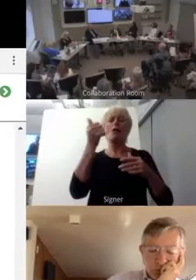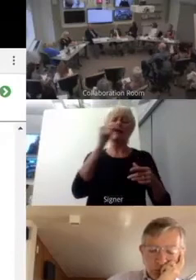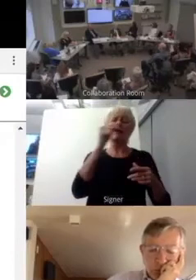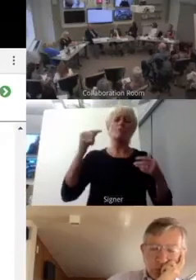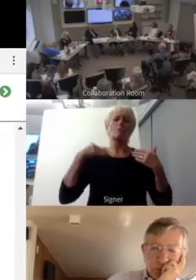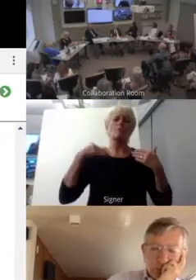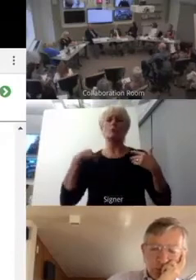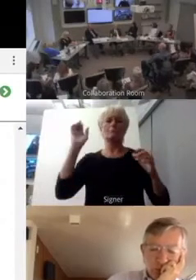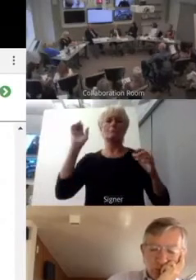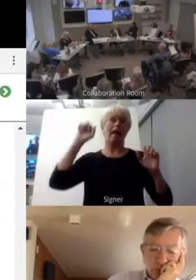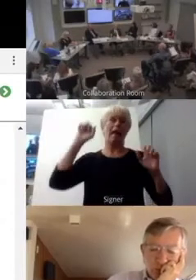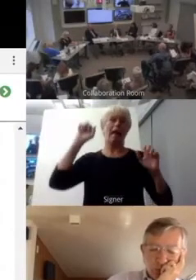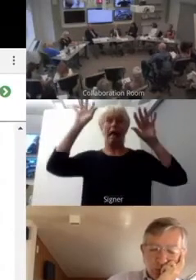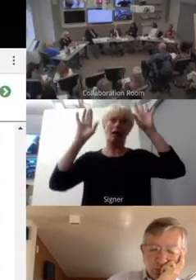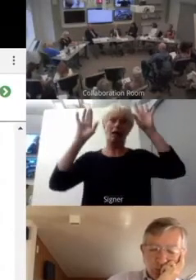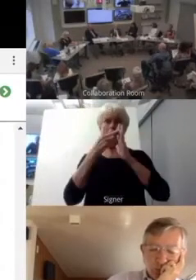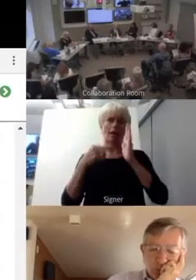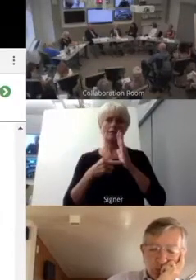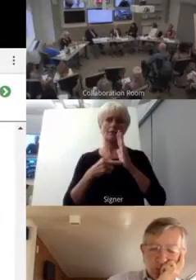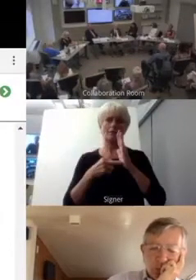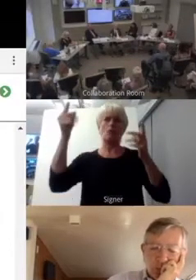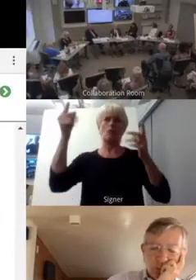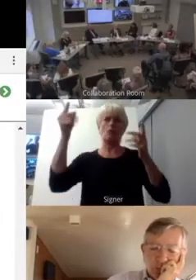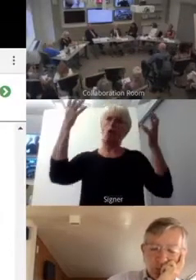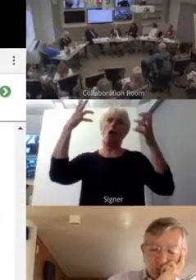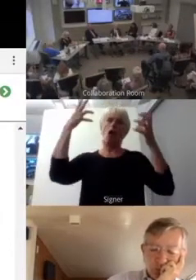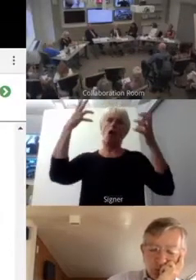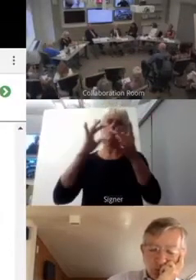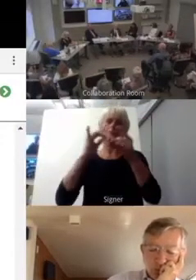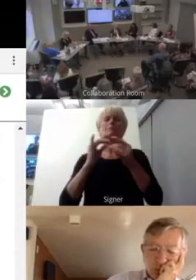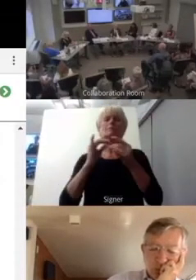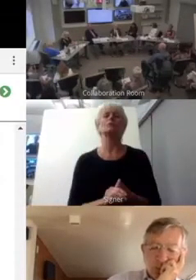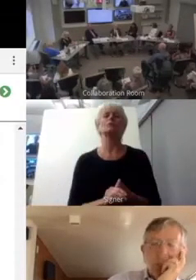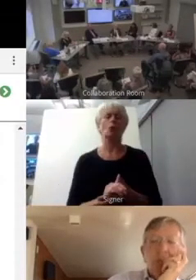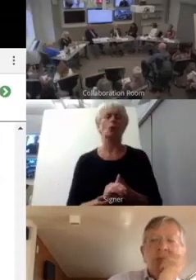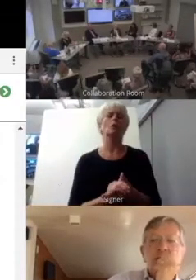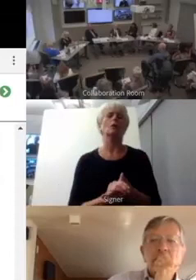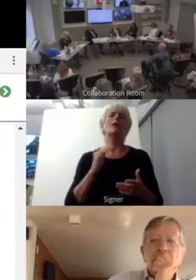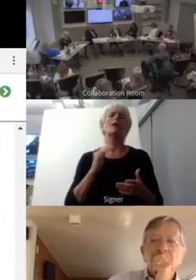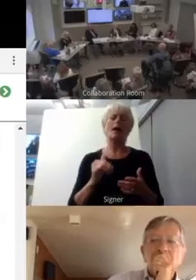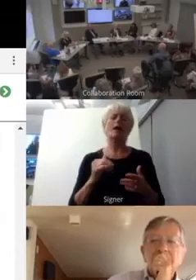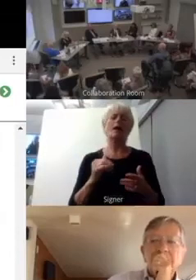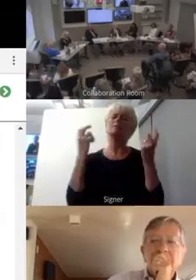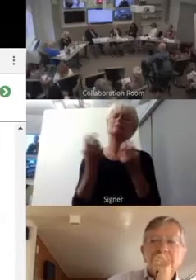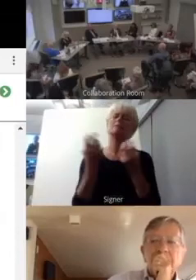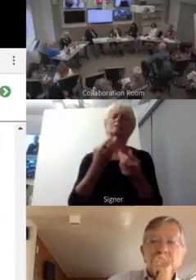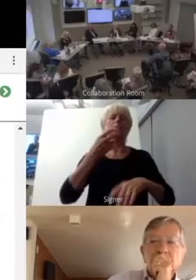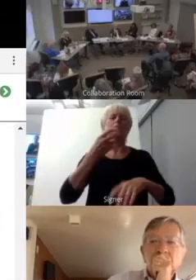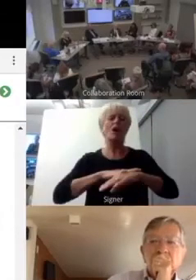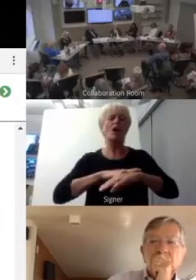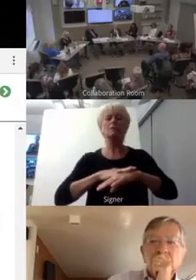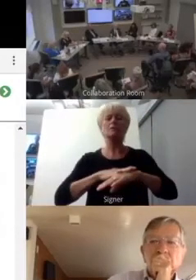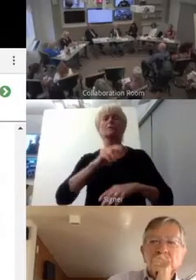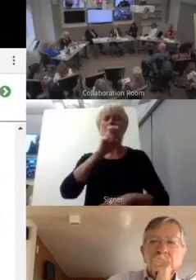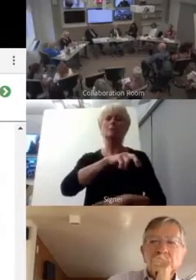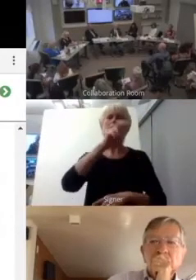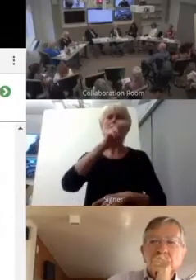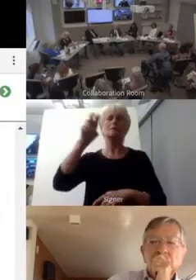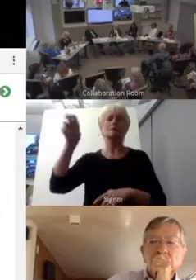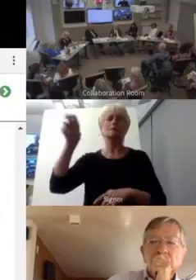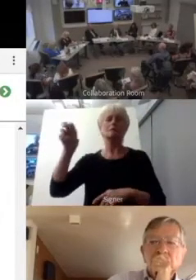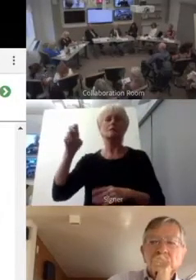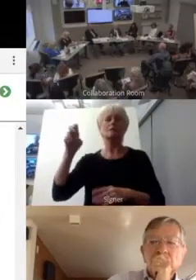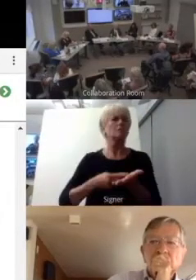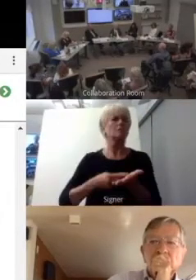say. During these roundtable consultations, we actually discussed each and every